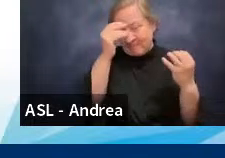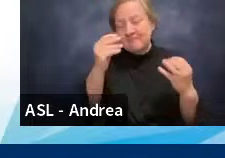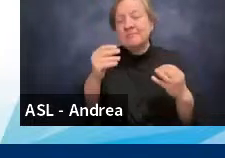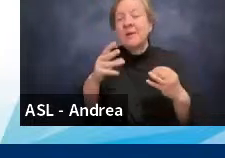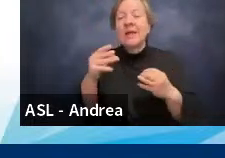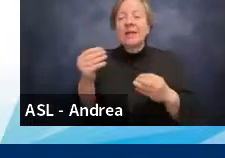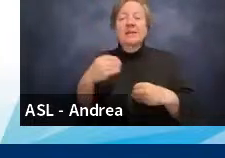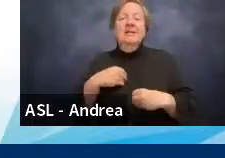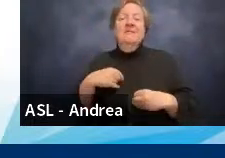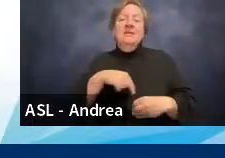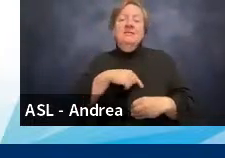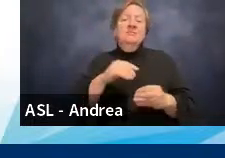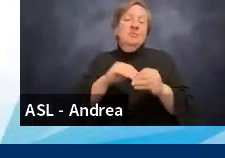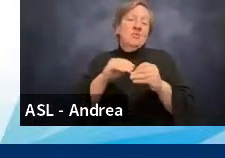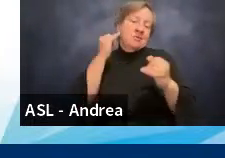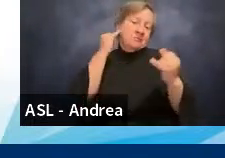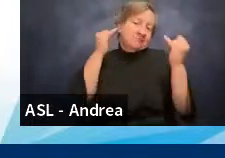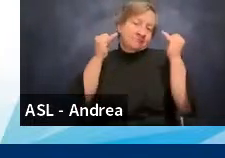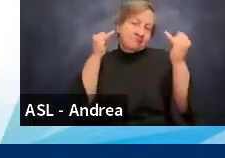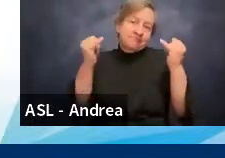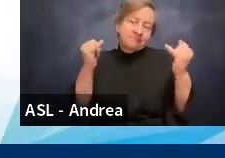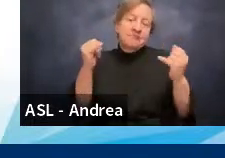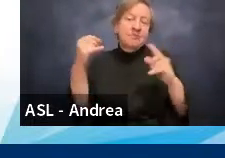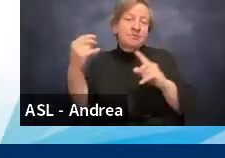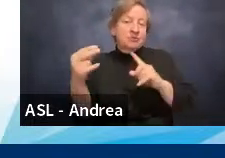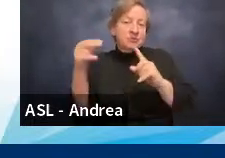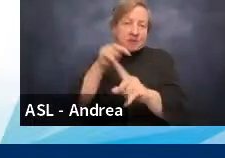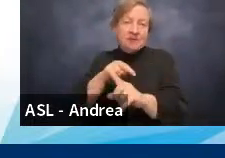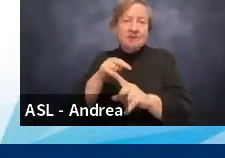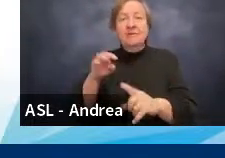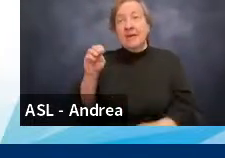us additional thoughts and perspective. So Emily.